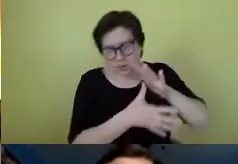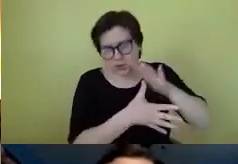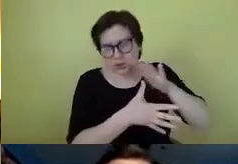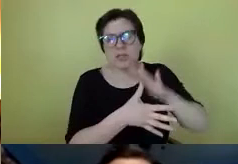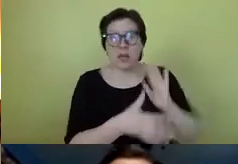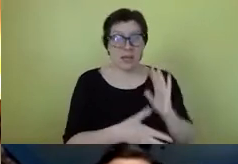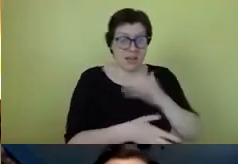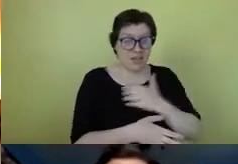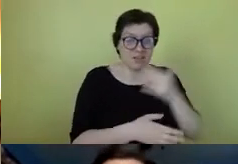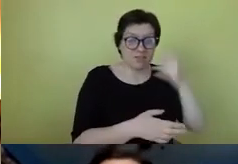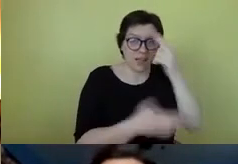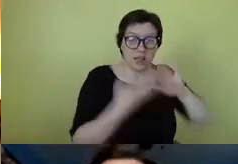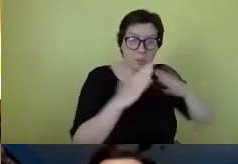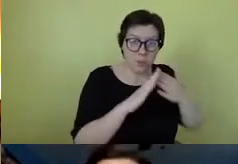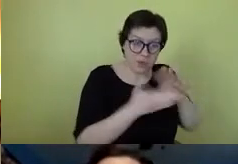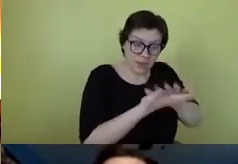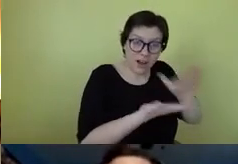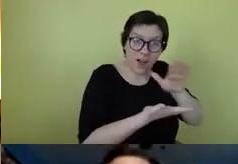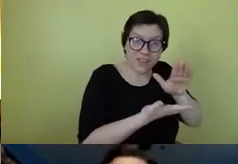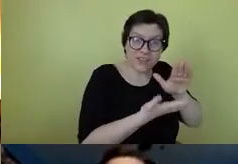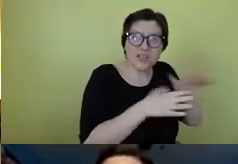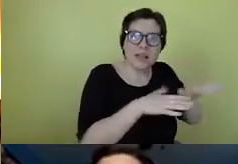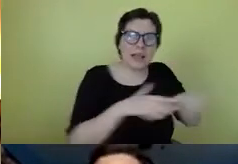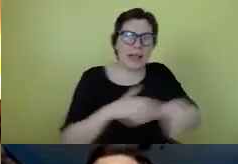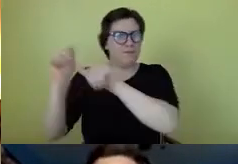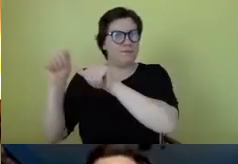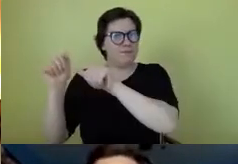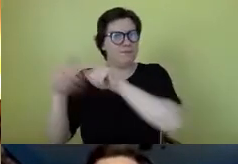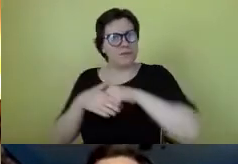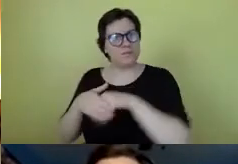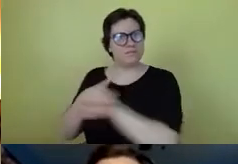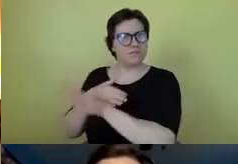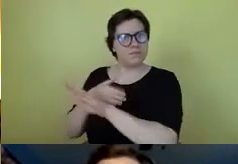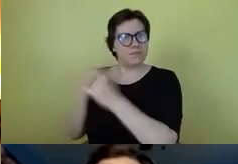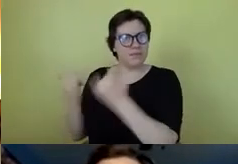our Catholic communities here at college and now entering into a particularly